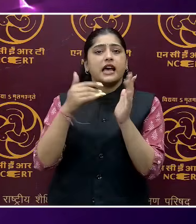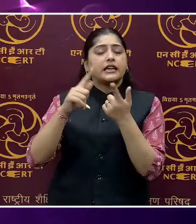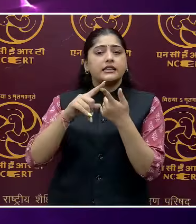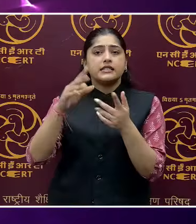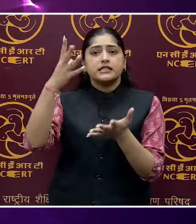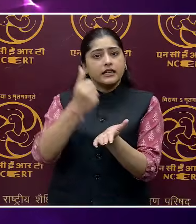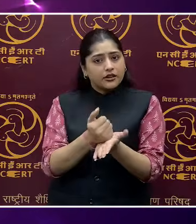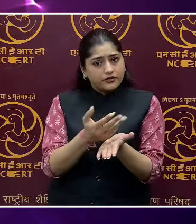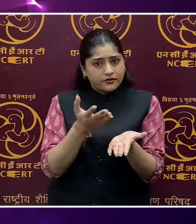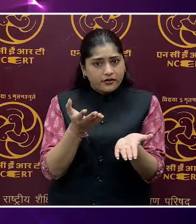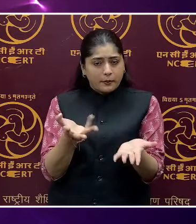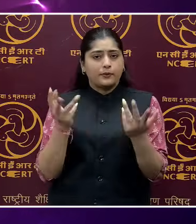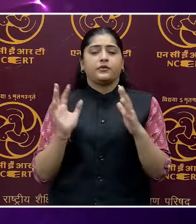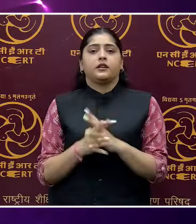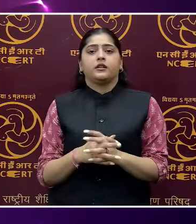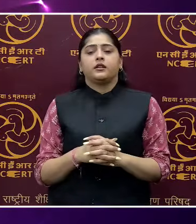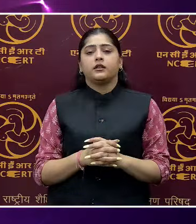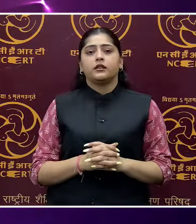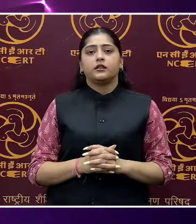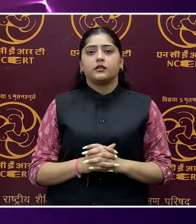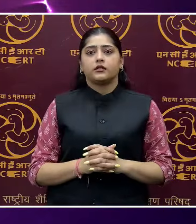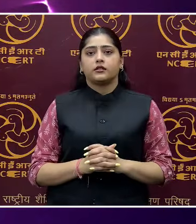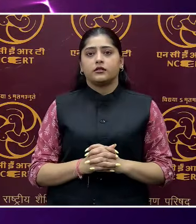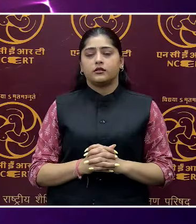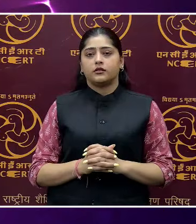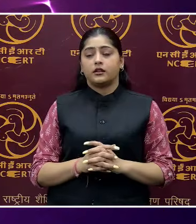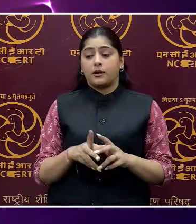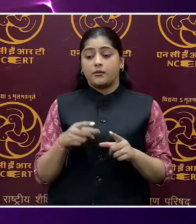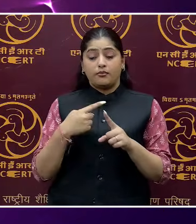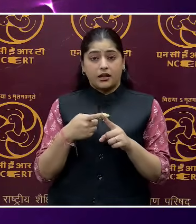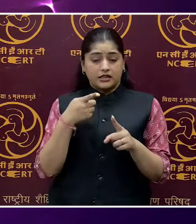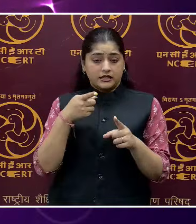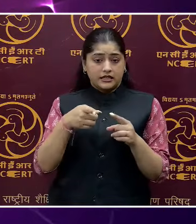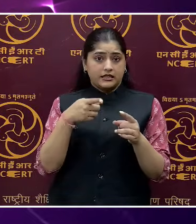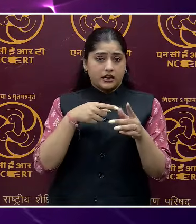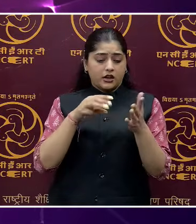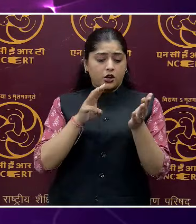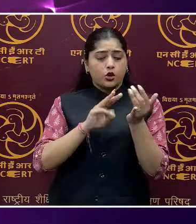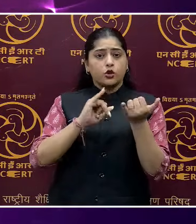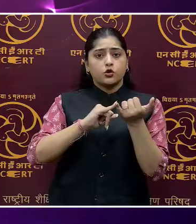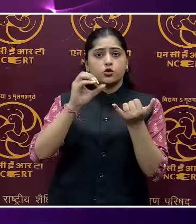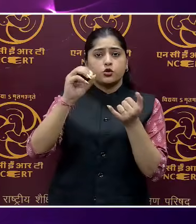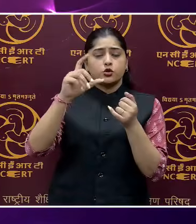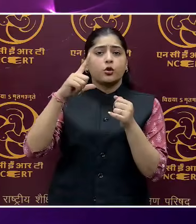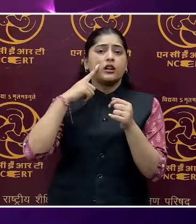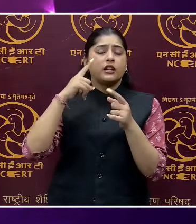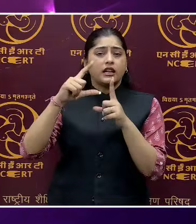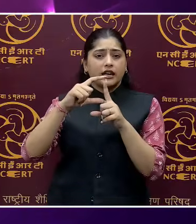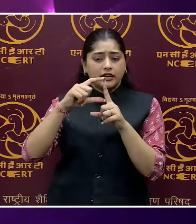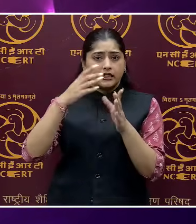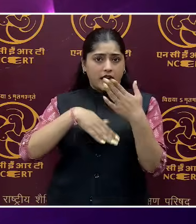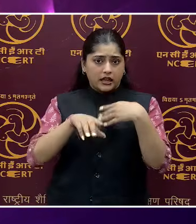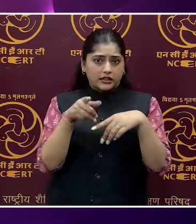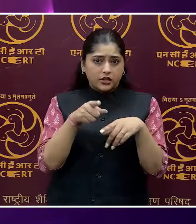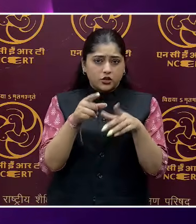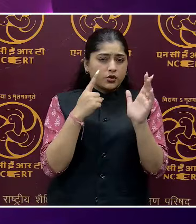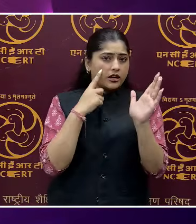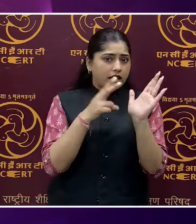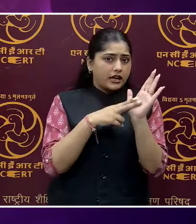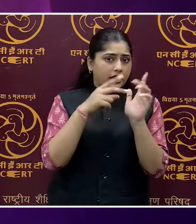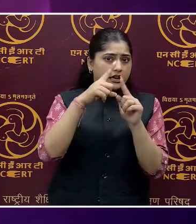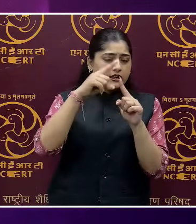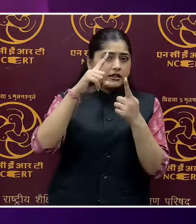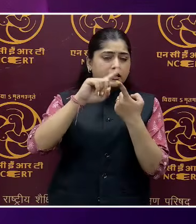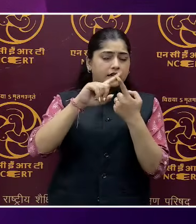in between the solid is very tight. In liquids, have large intermolecular spaces and